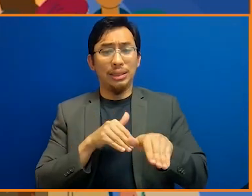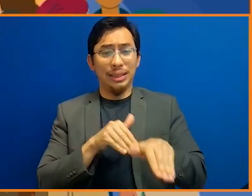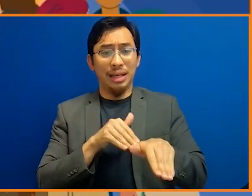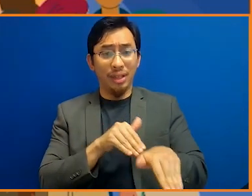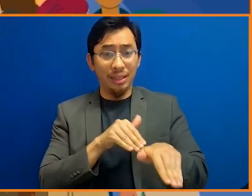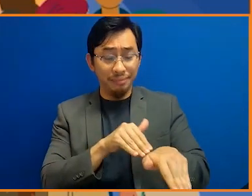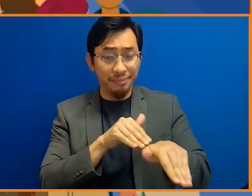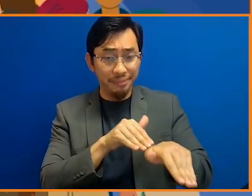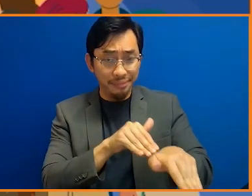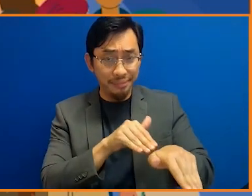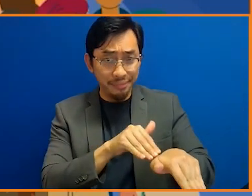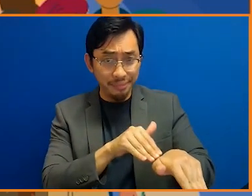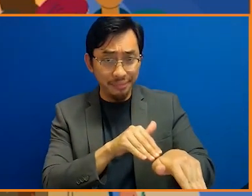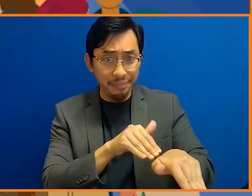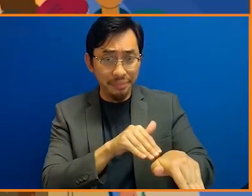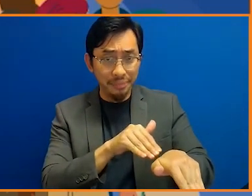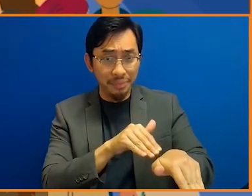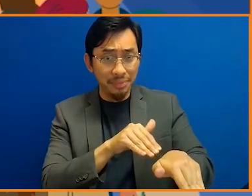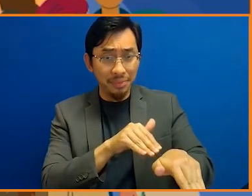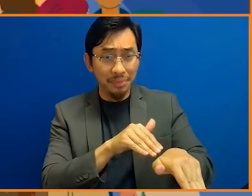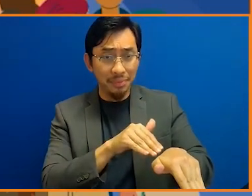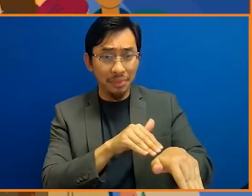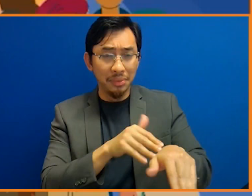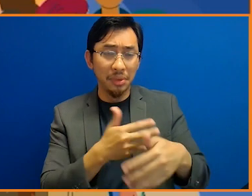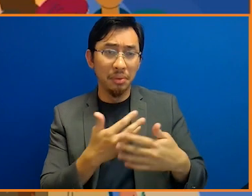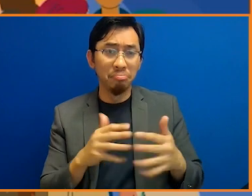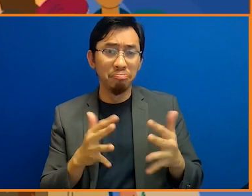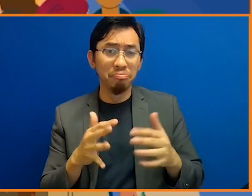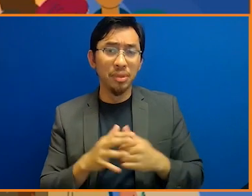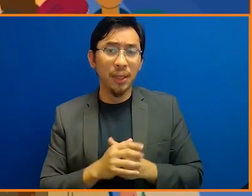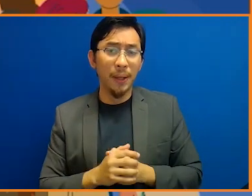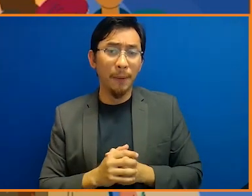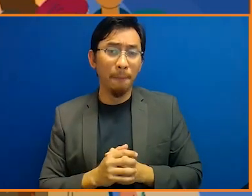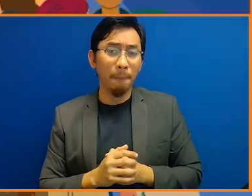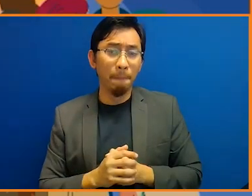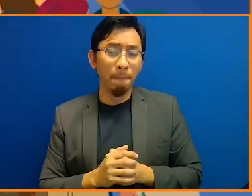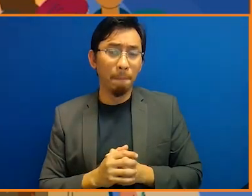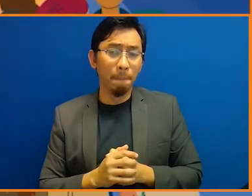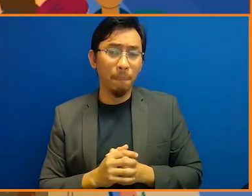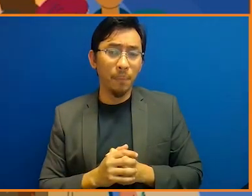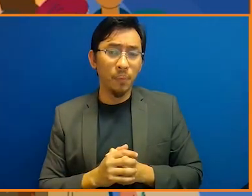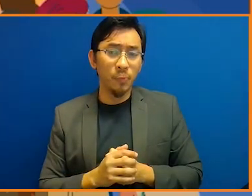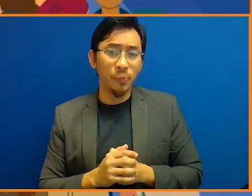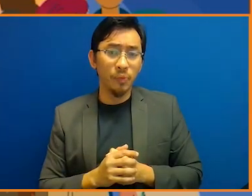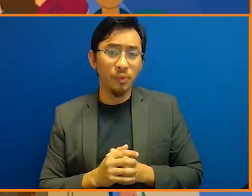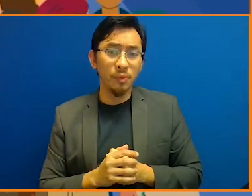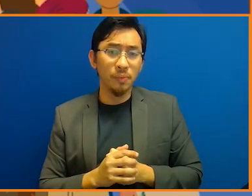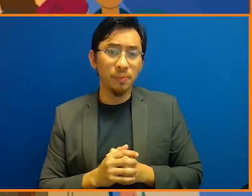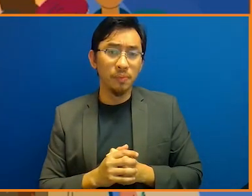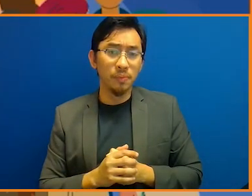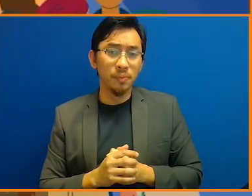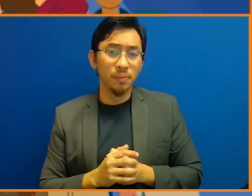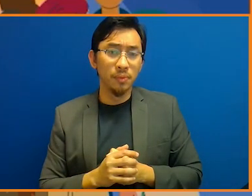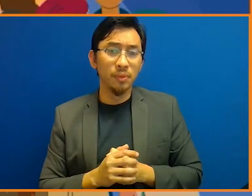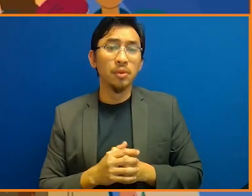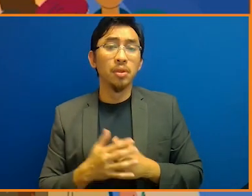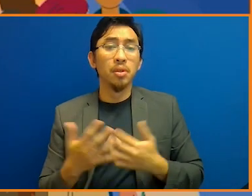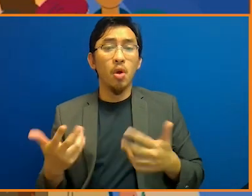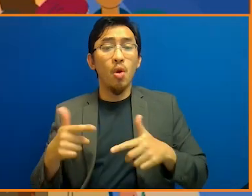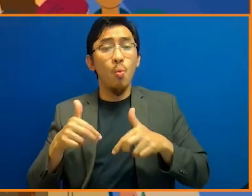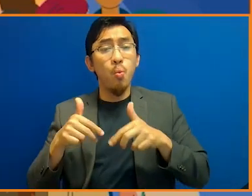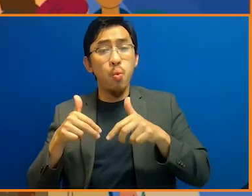traffic. And yeah, so this is just a fact that just for those